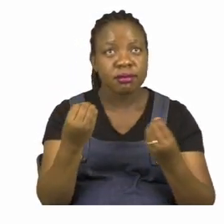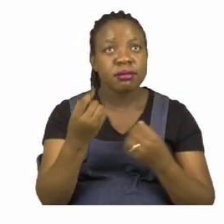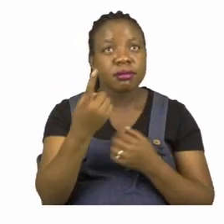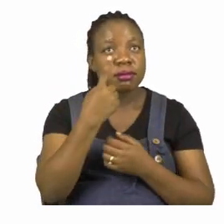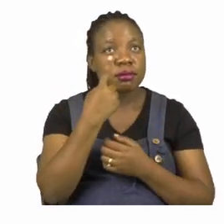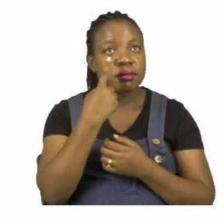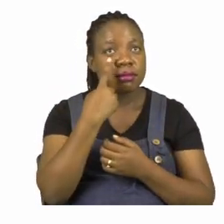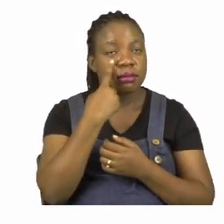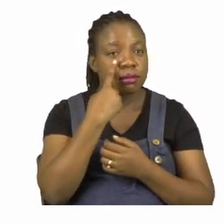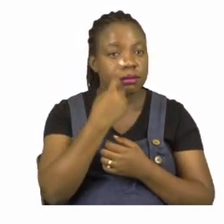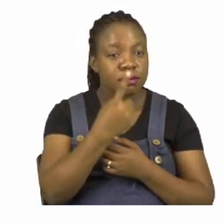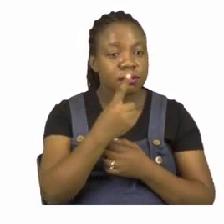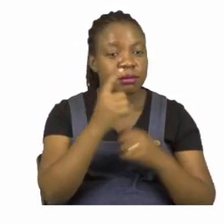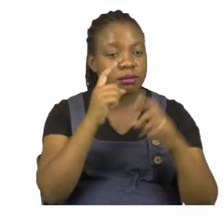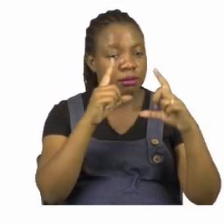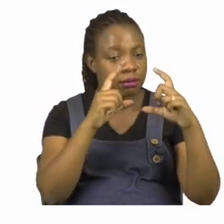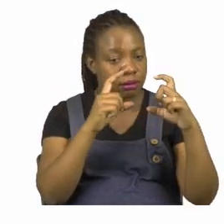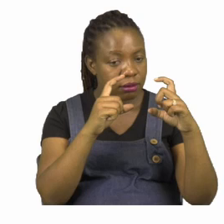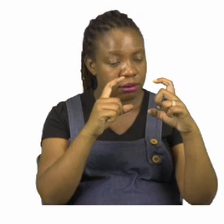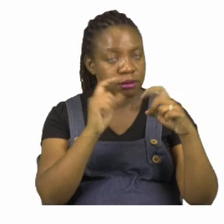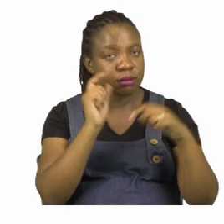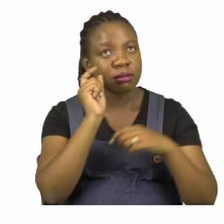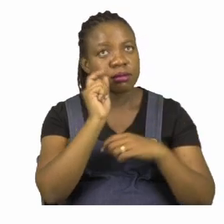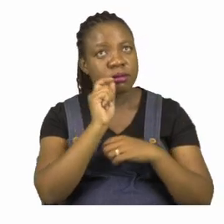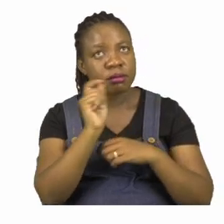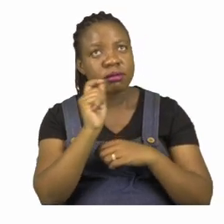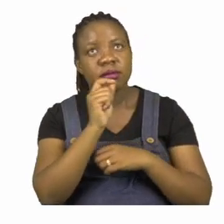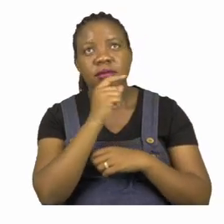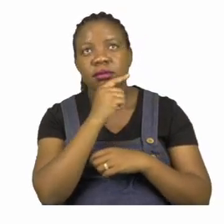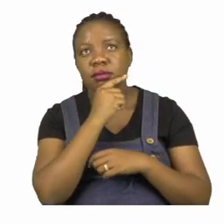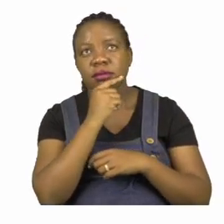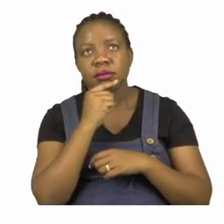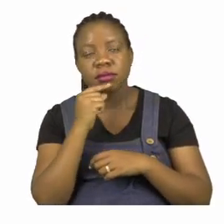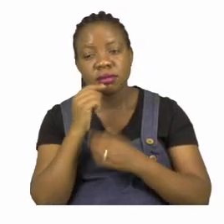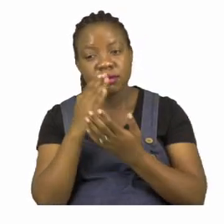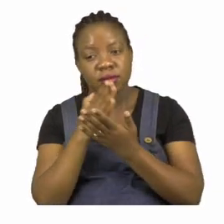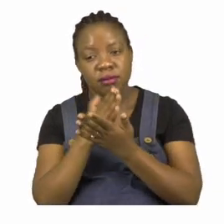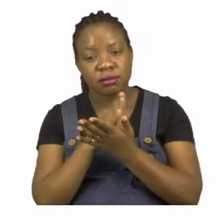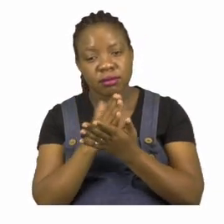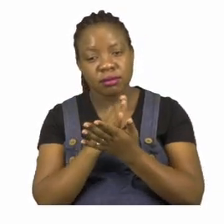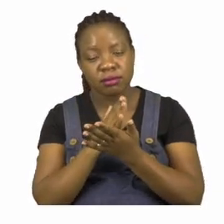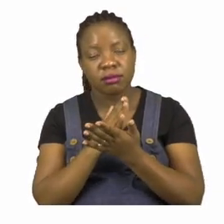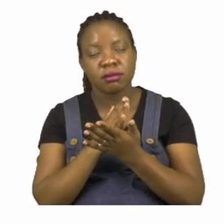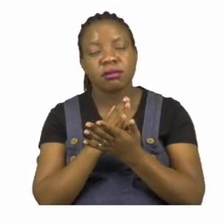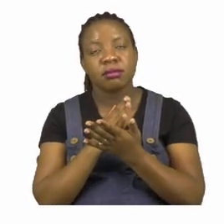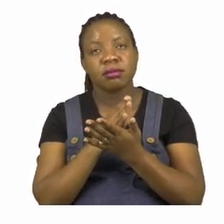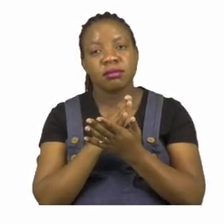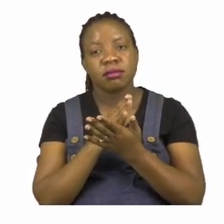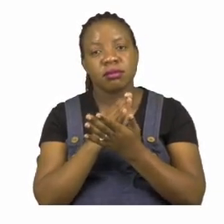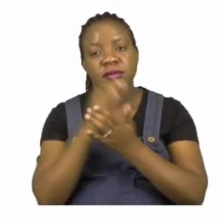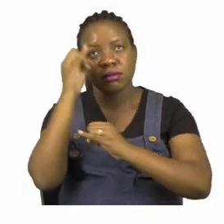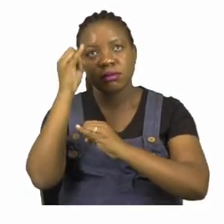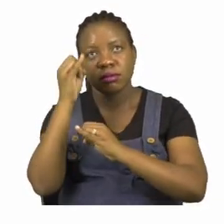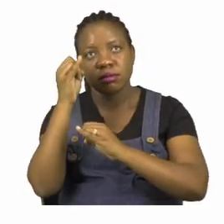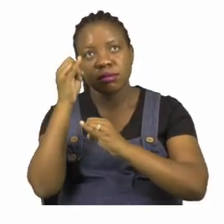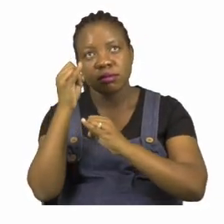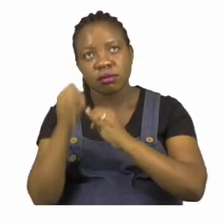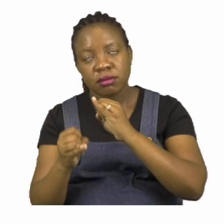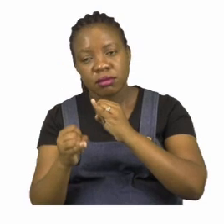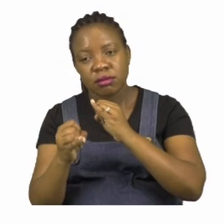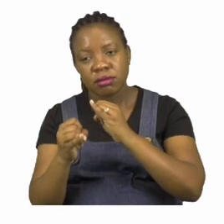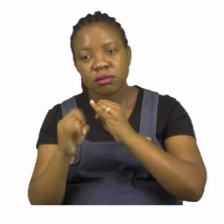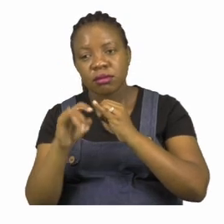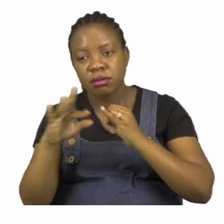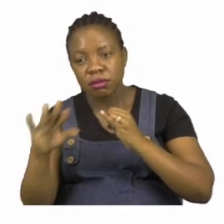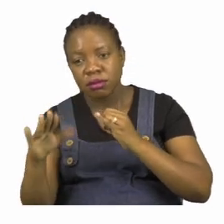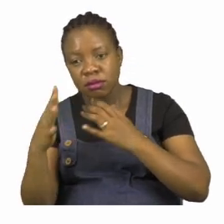And sh is when S and H come together. Today, for the first one, we're going to look at the